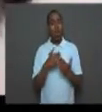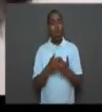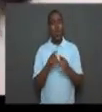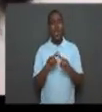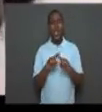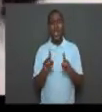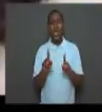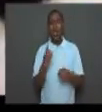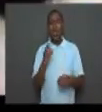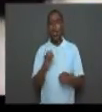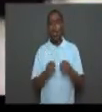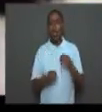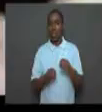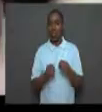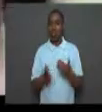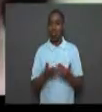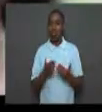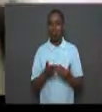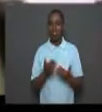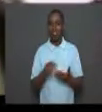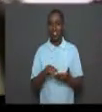different organisms easier,